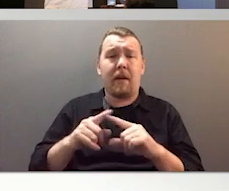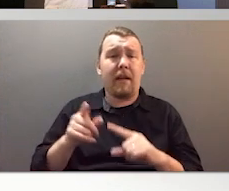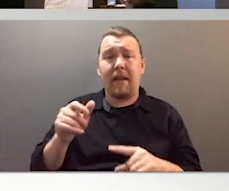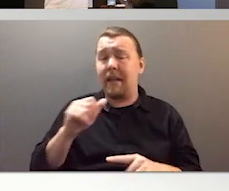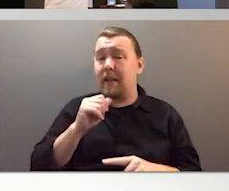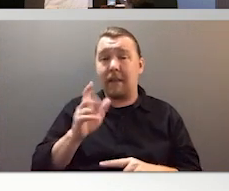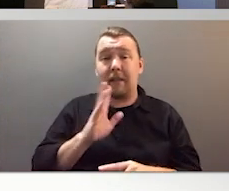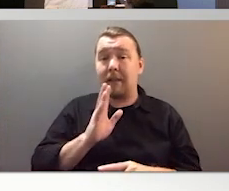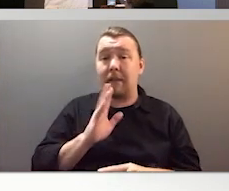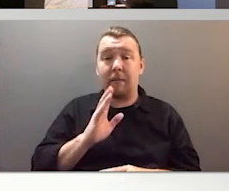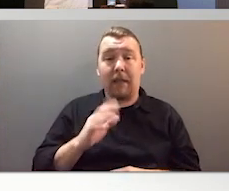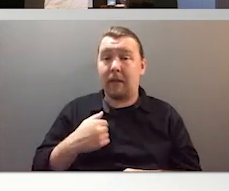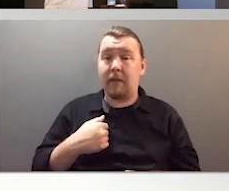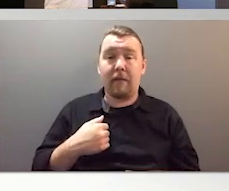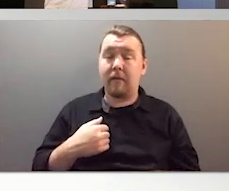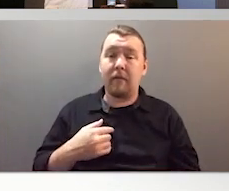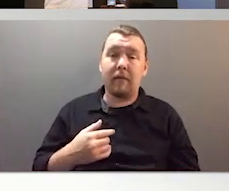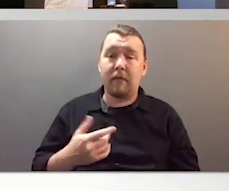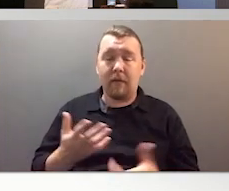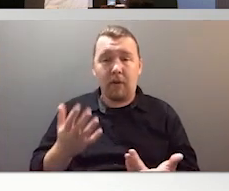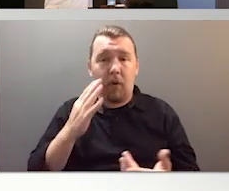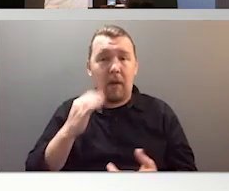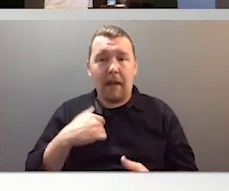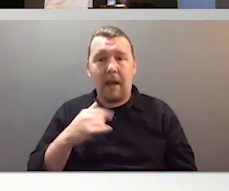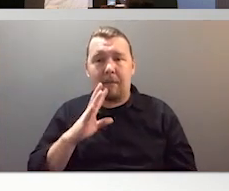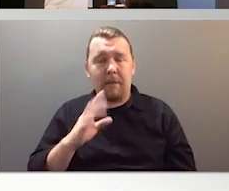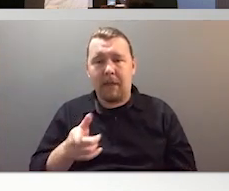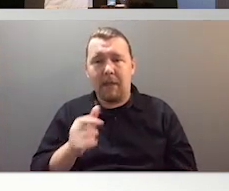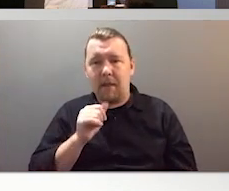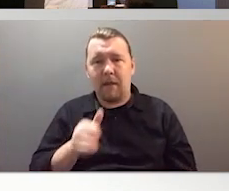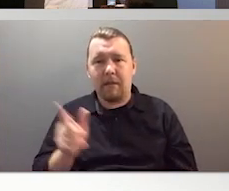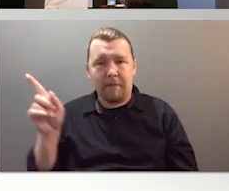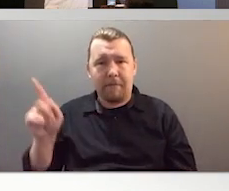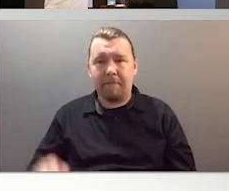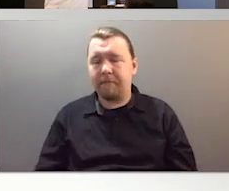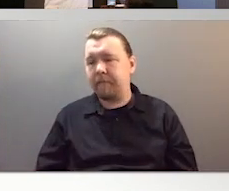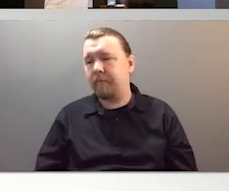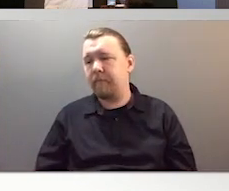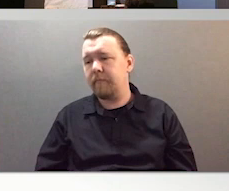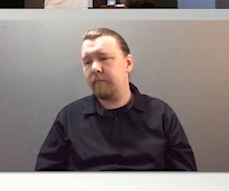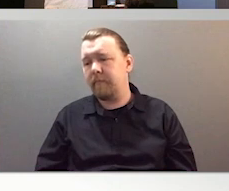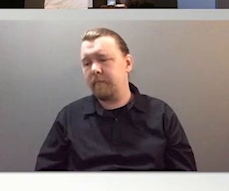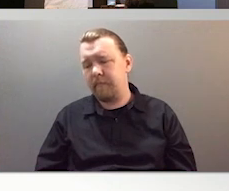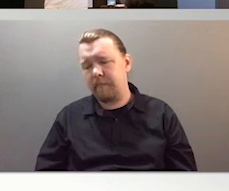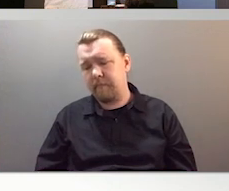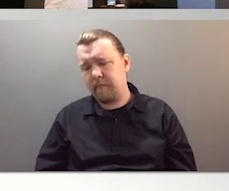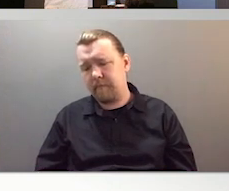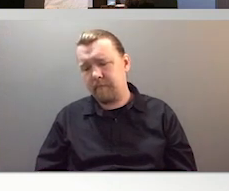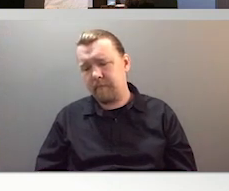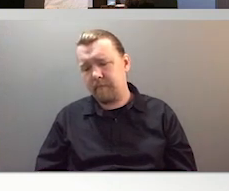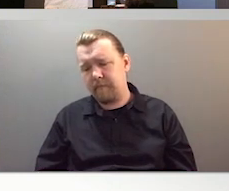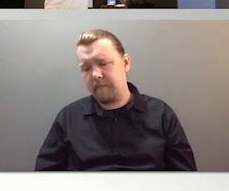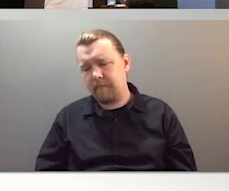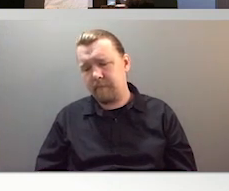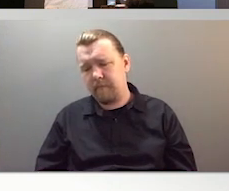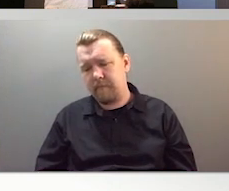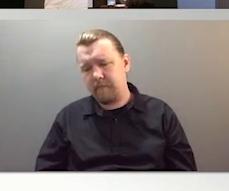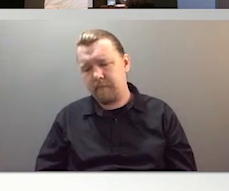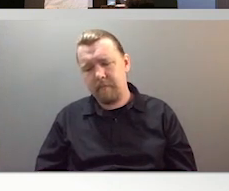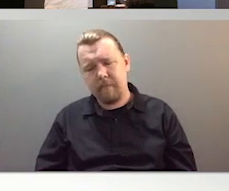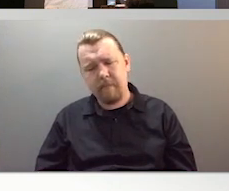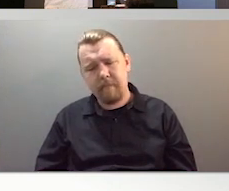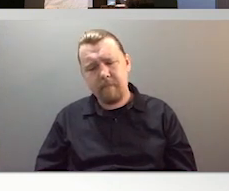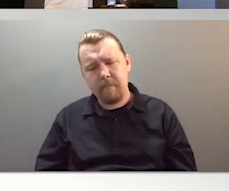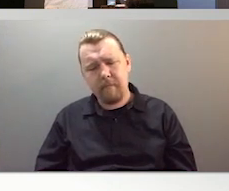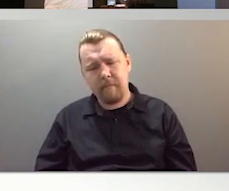Zoom and increased virtual is in place to try to, add in that social. Much more structure is in place, but that